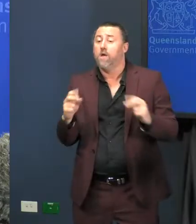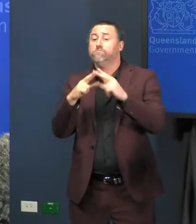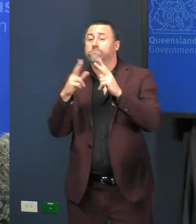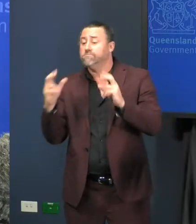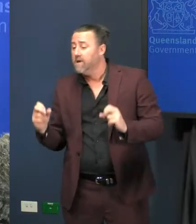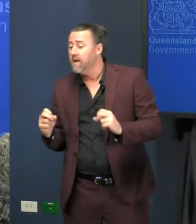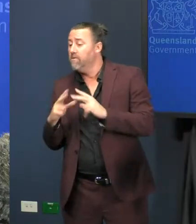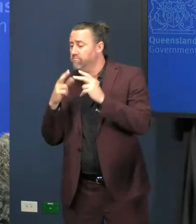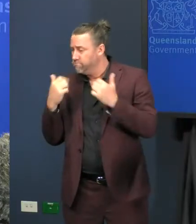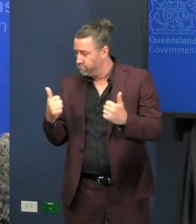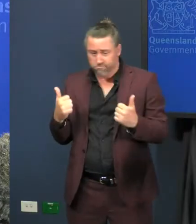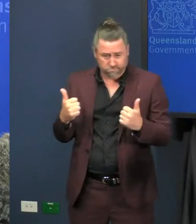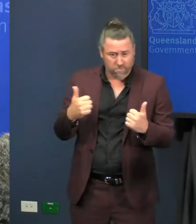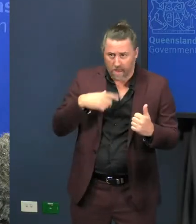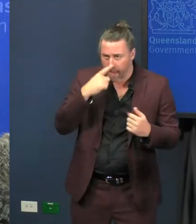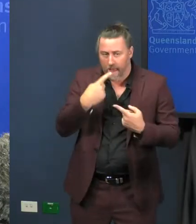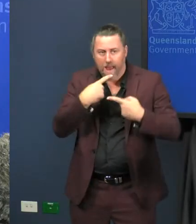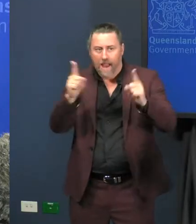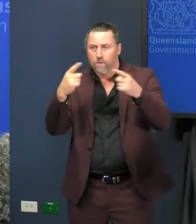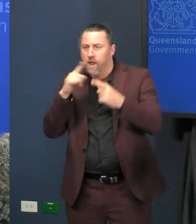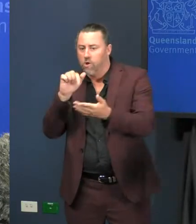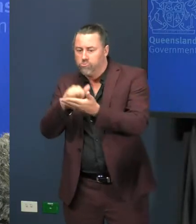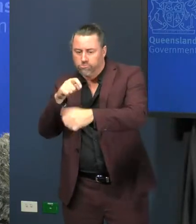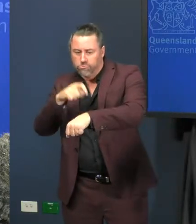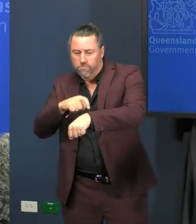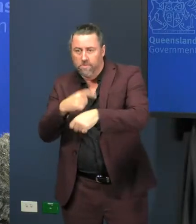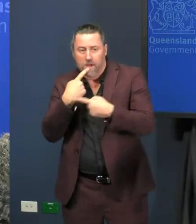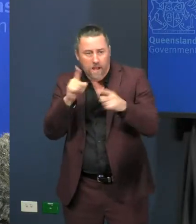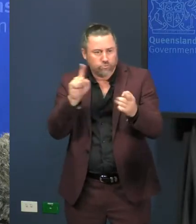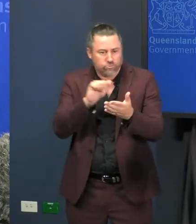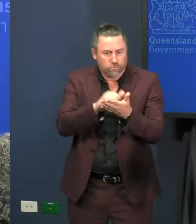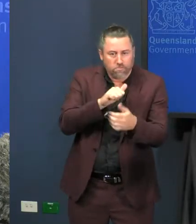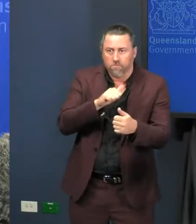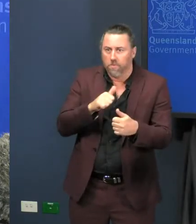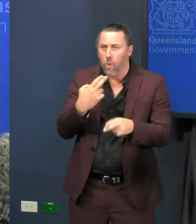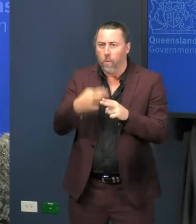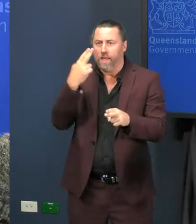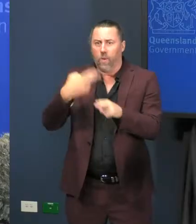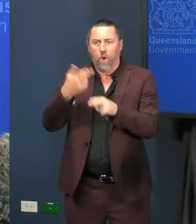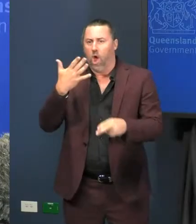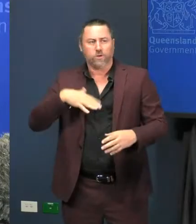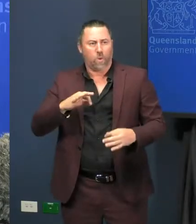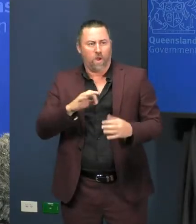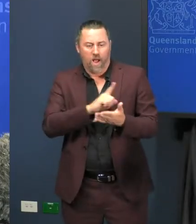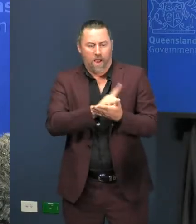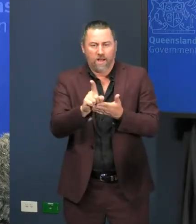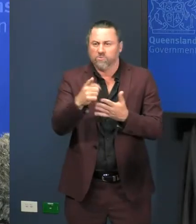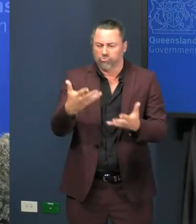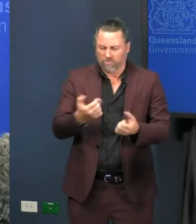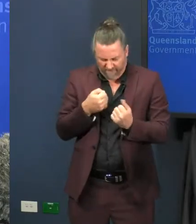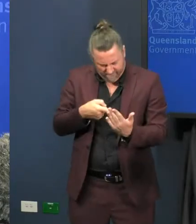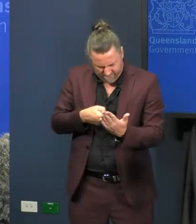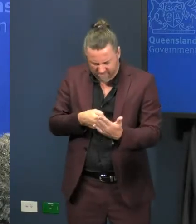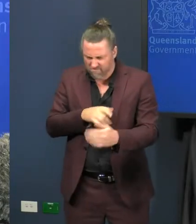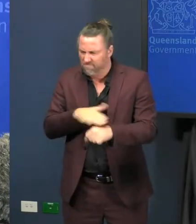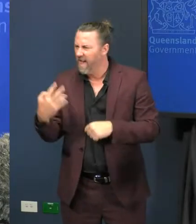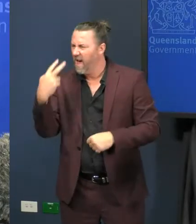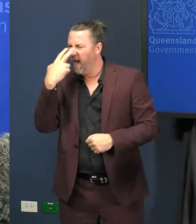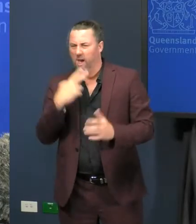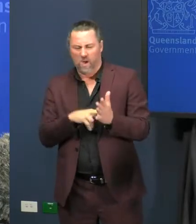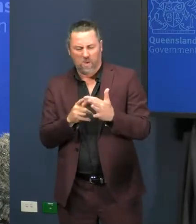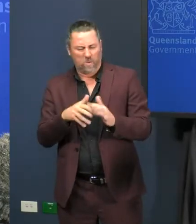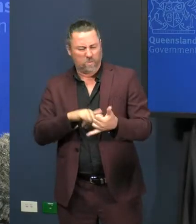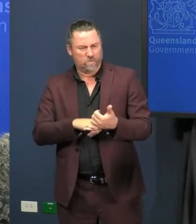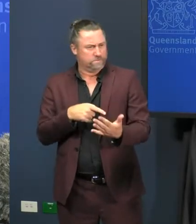real time, and information is key as a system changes and moves and could potentially strengthen